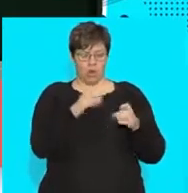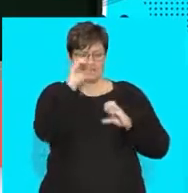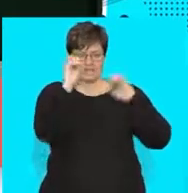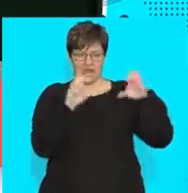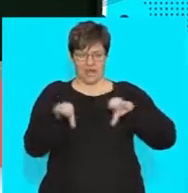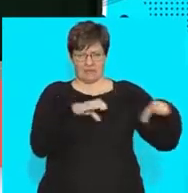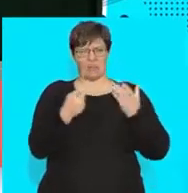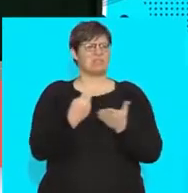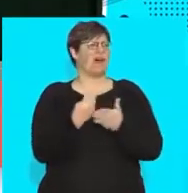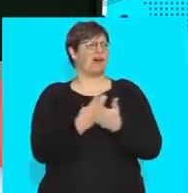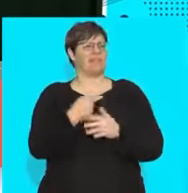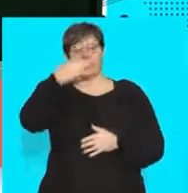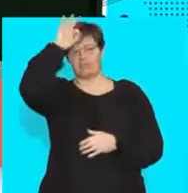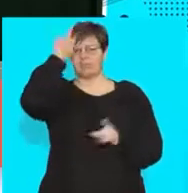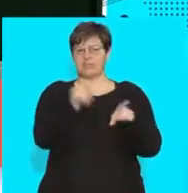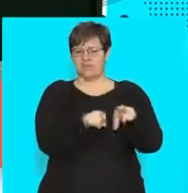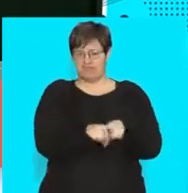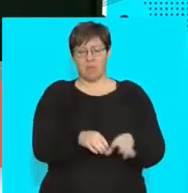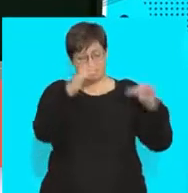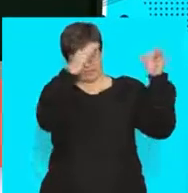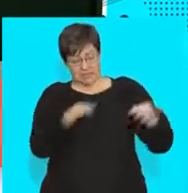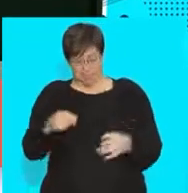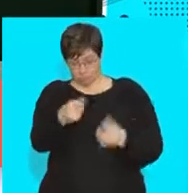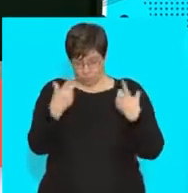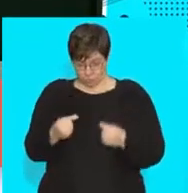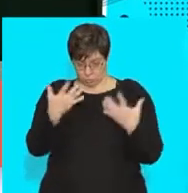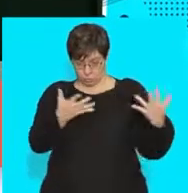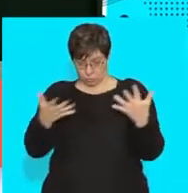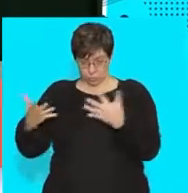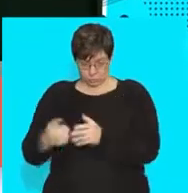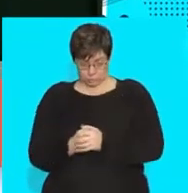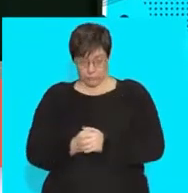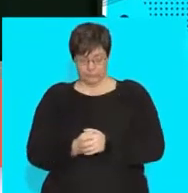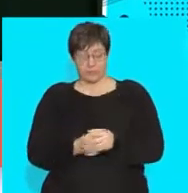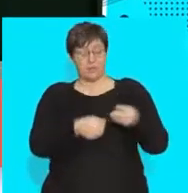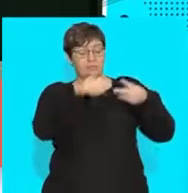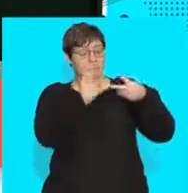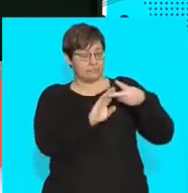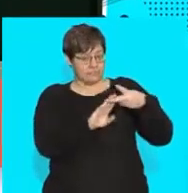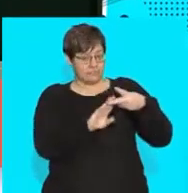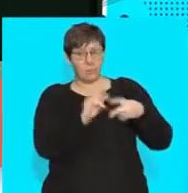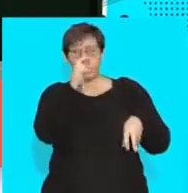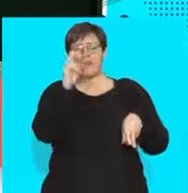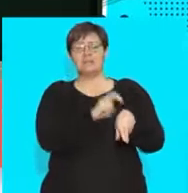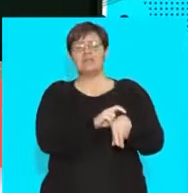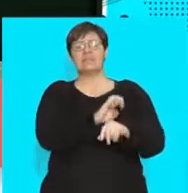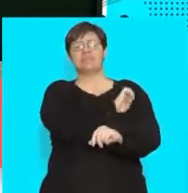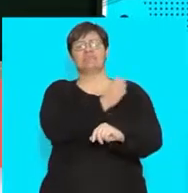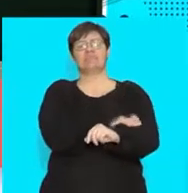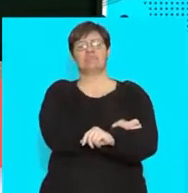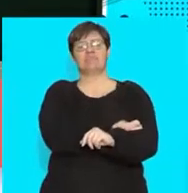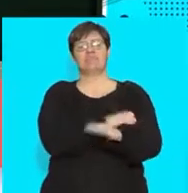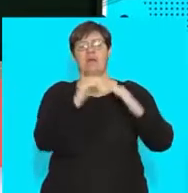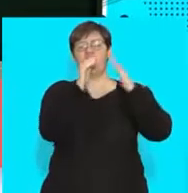of the cell. It's kind of like the government. It decides everything that you need to do. Then we need to have a powerhouse.